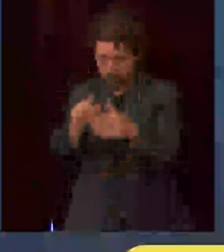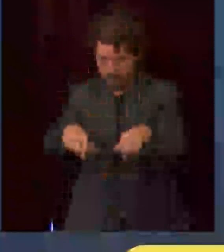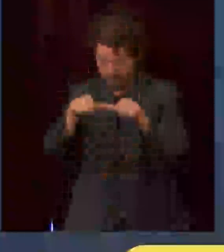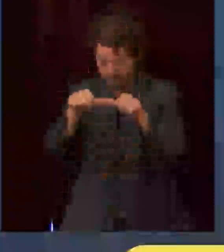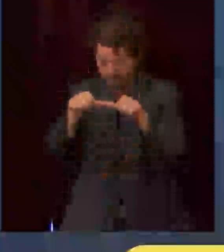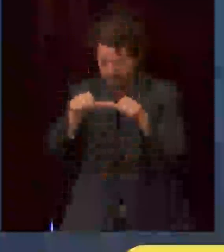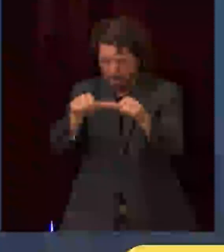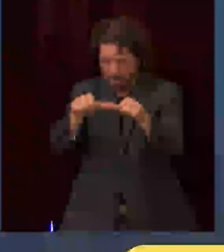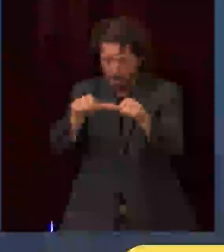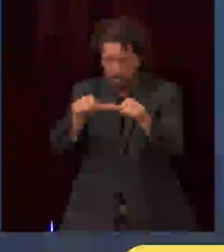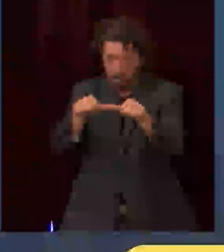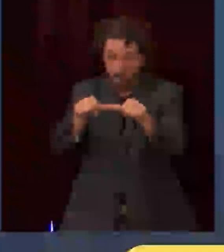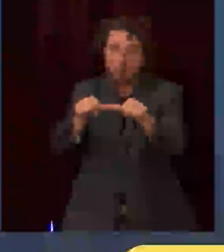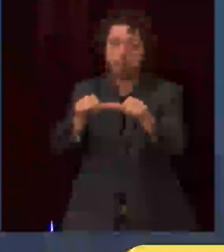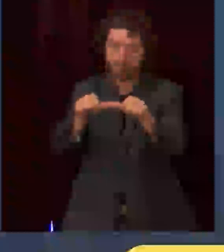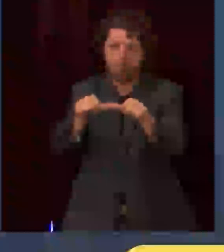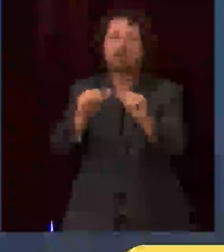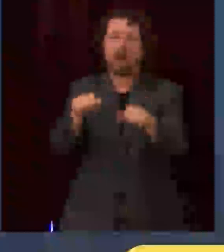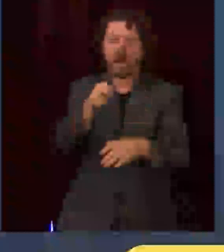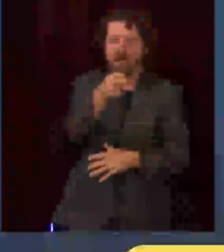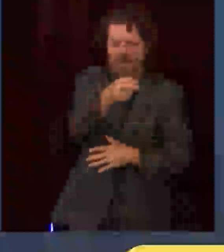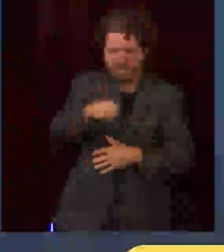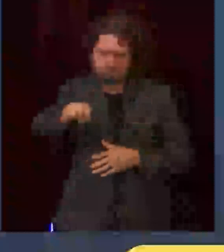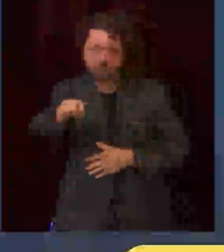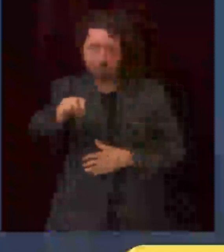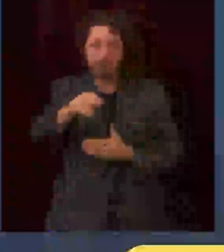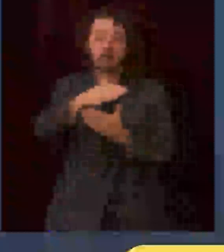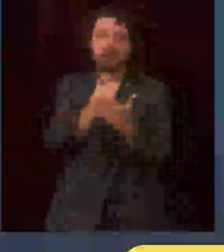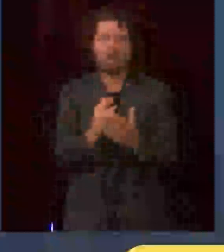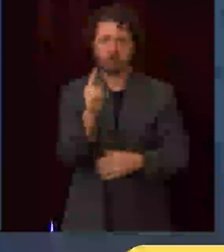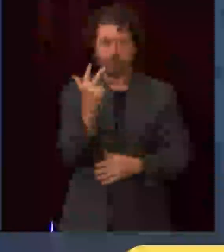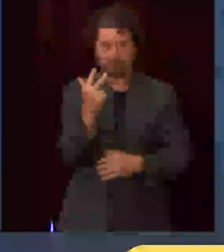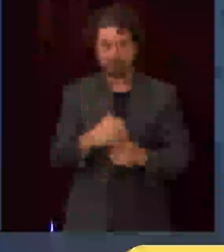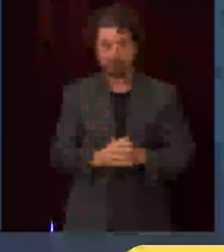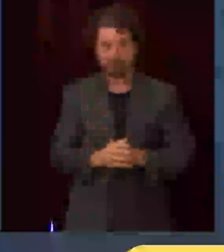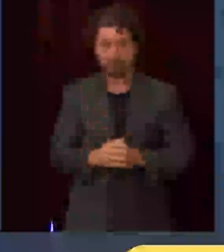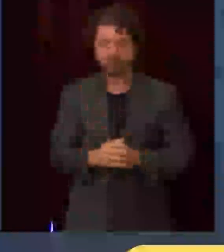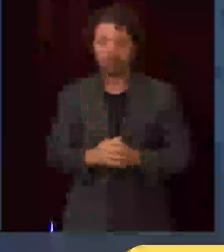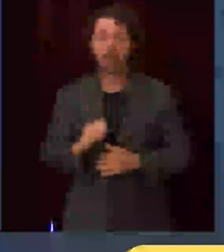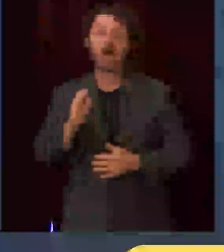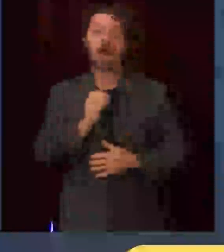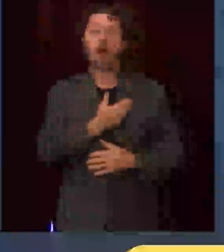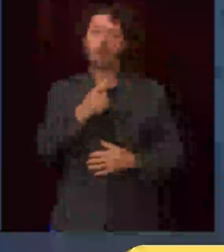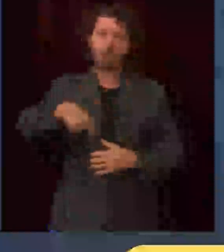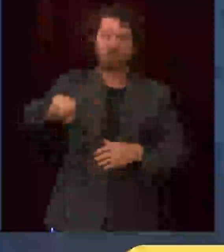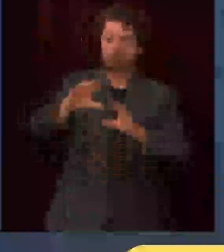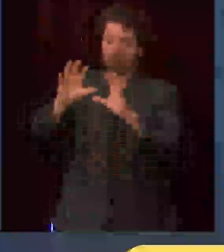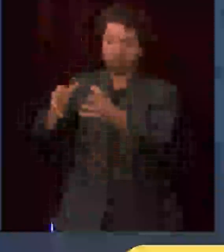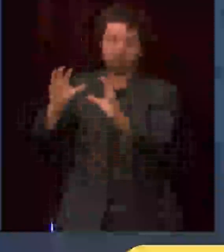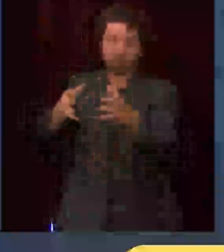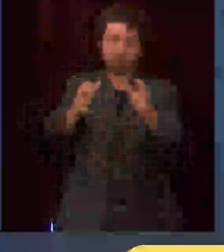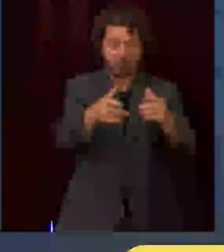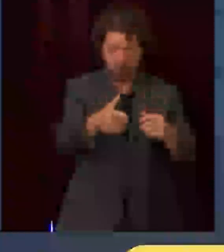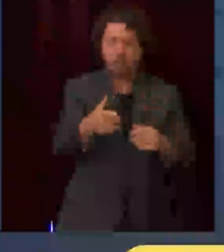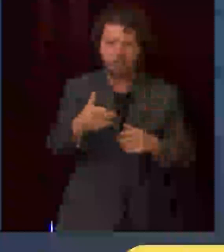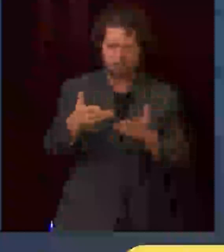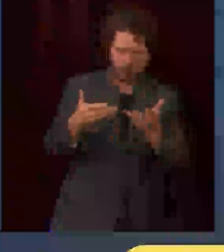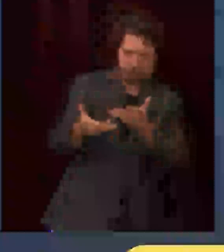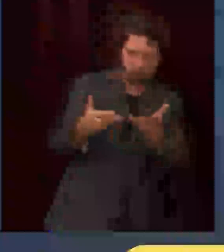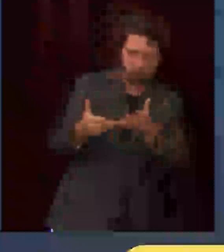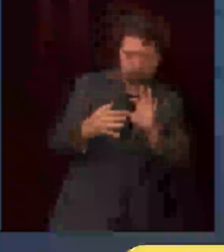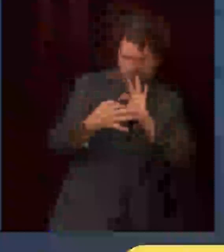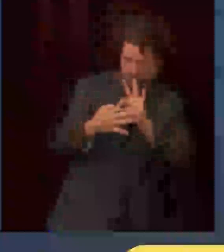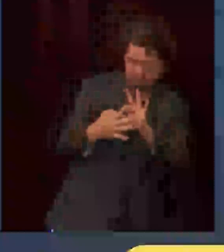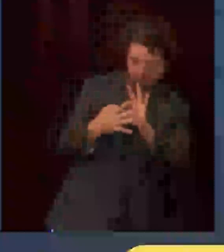listened to the scientific community and to our constituents and citizens across the state to set a